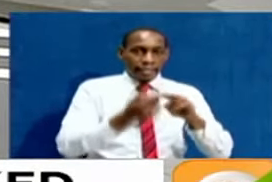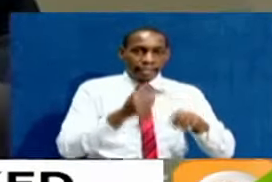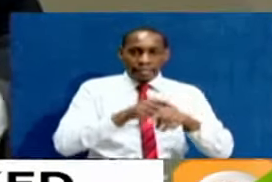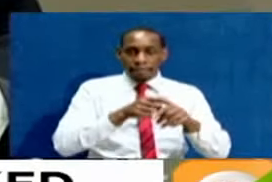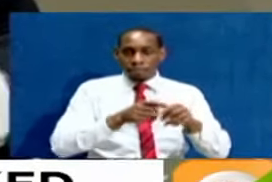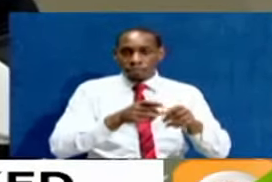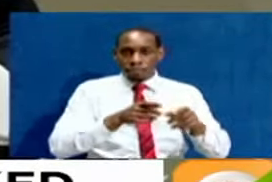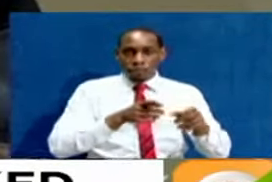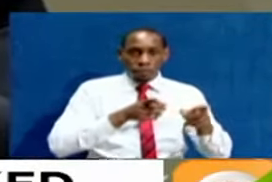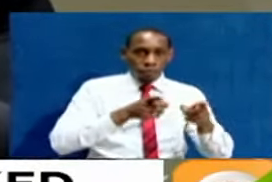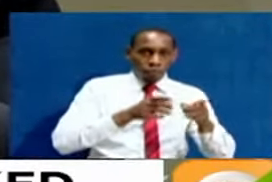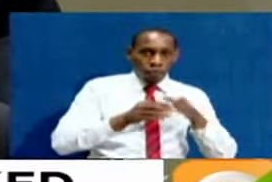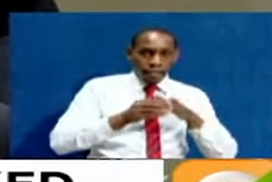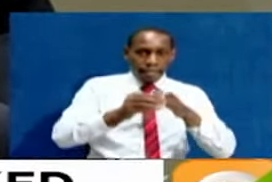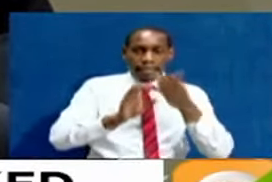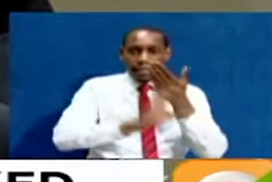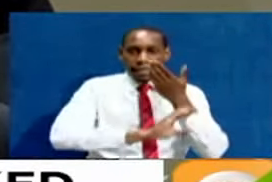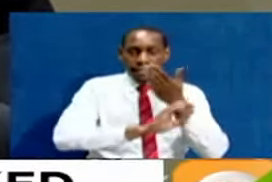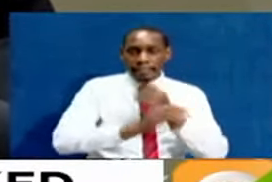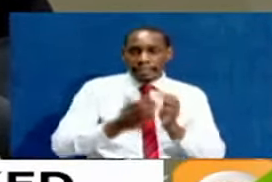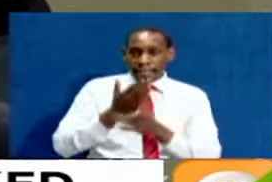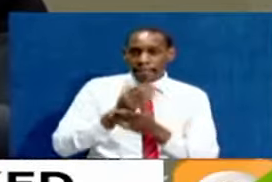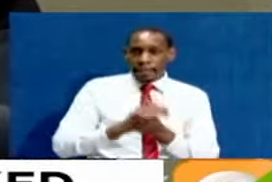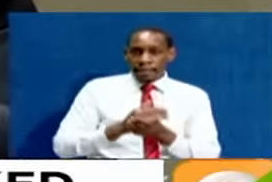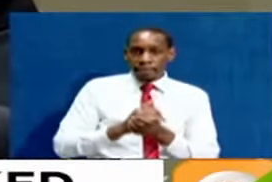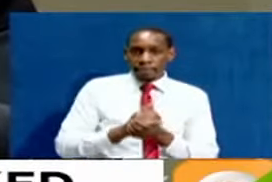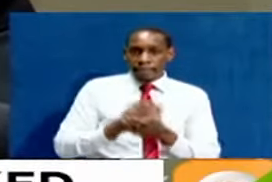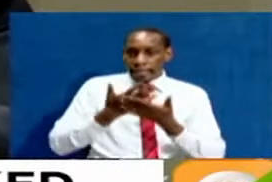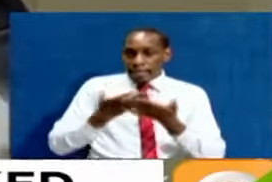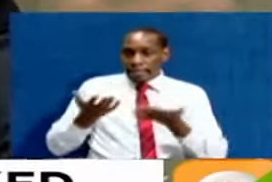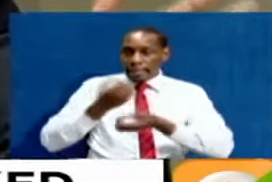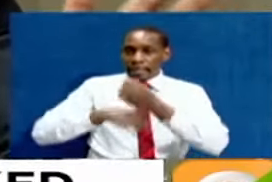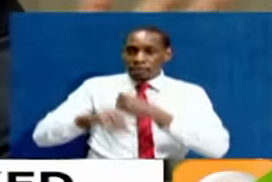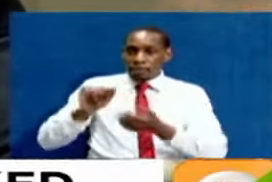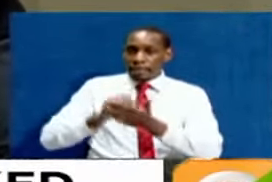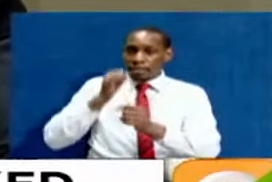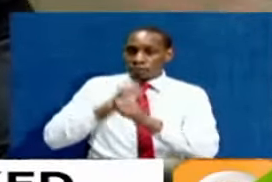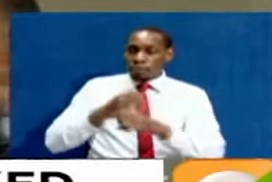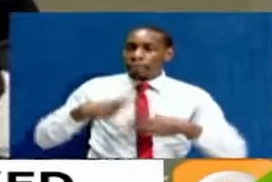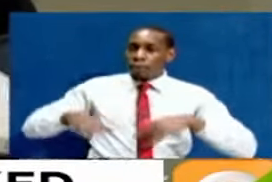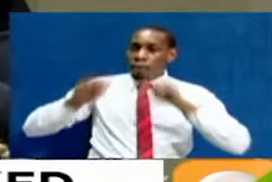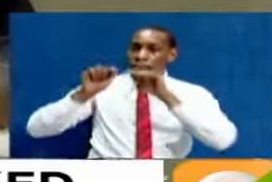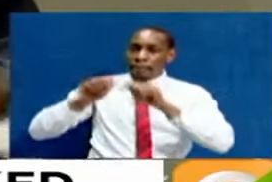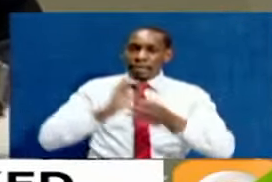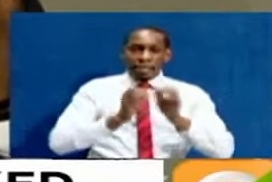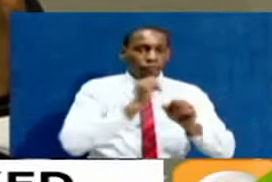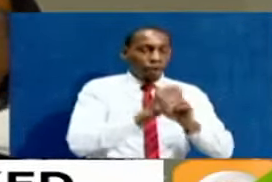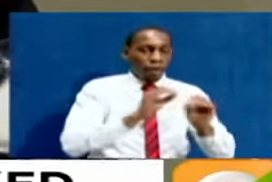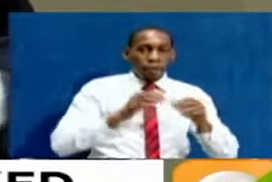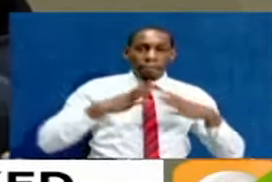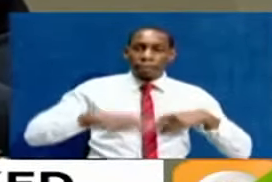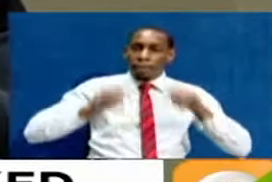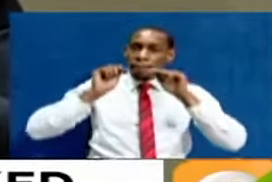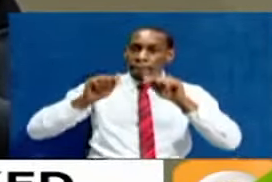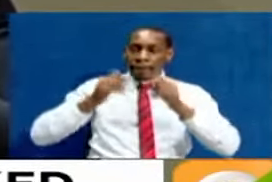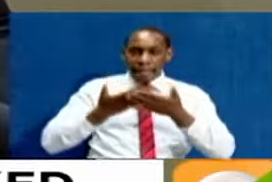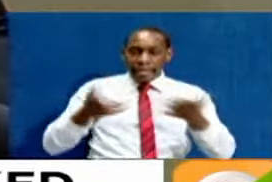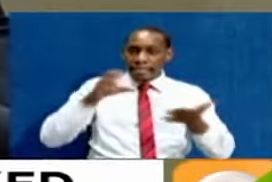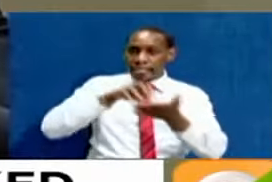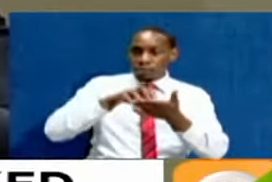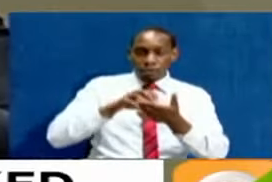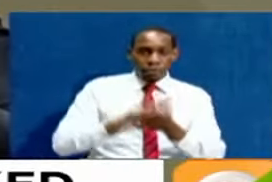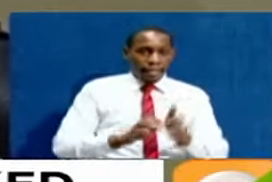country. Because what you do, you're damned. What you don't do, you're damned. Either way. Because, for example,